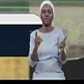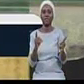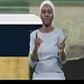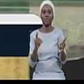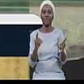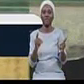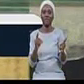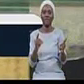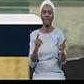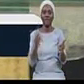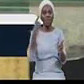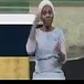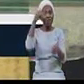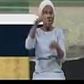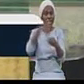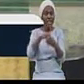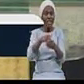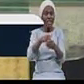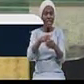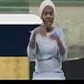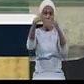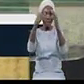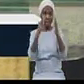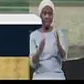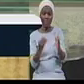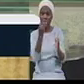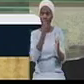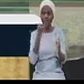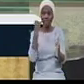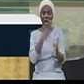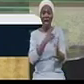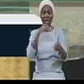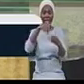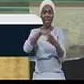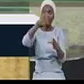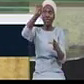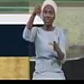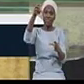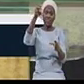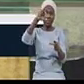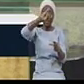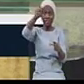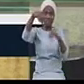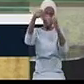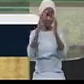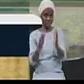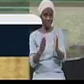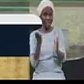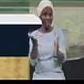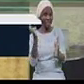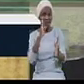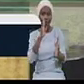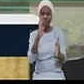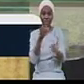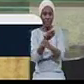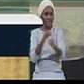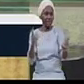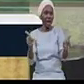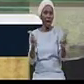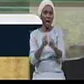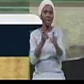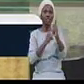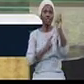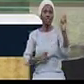For in Mount Zion and in Jerusalem shall be deliverance, as the Lord has